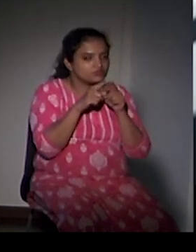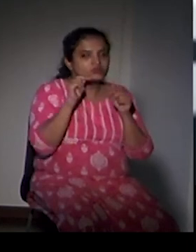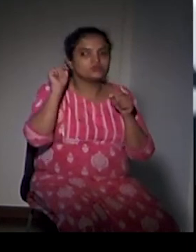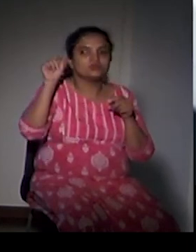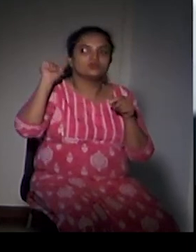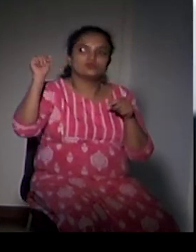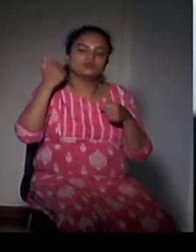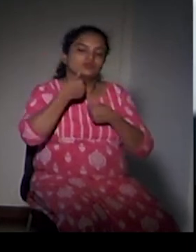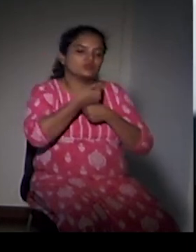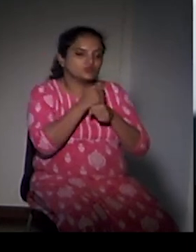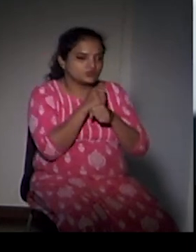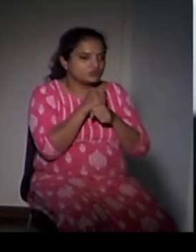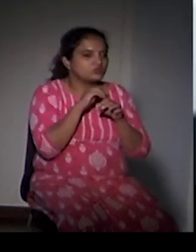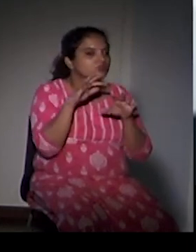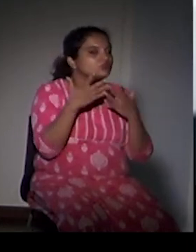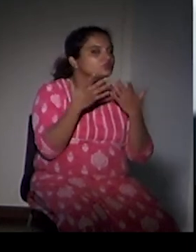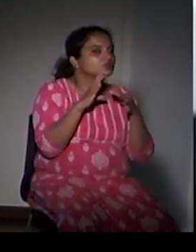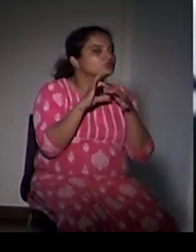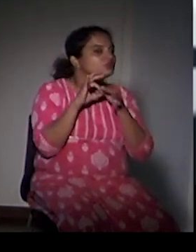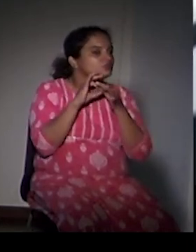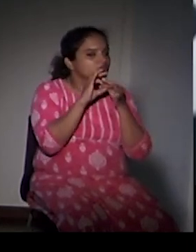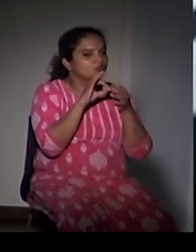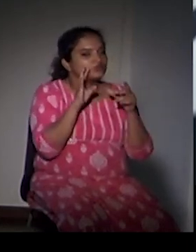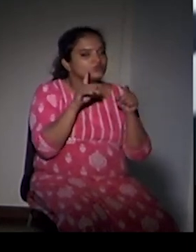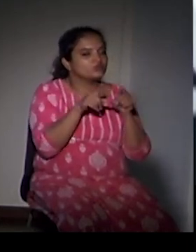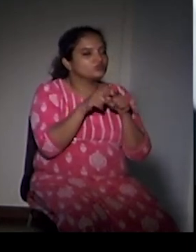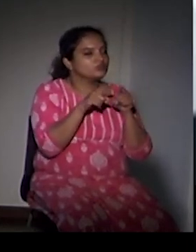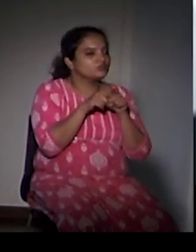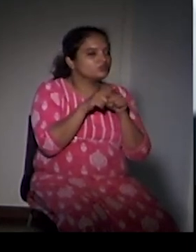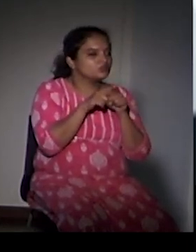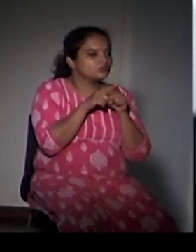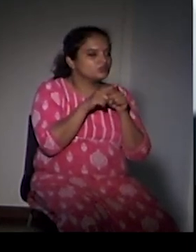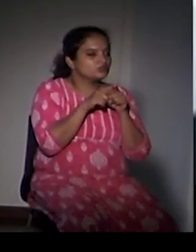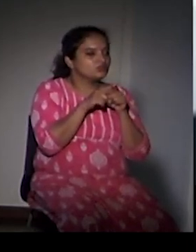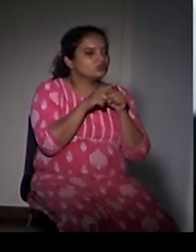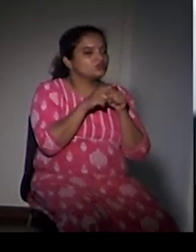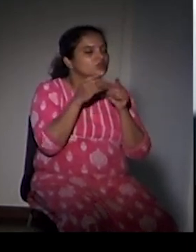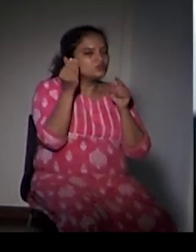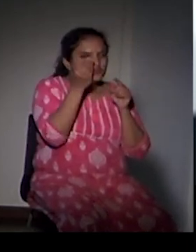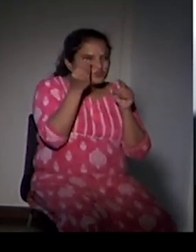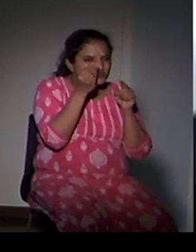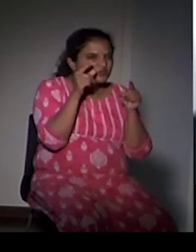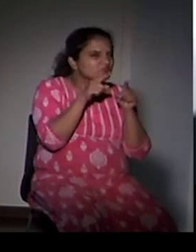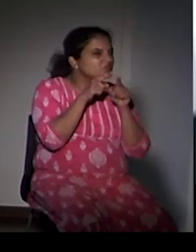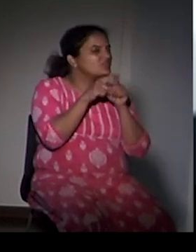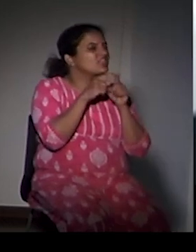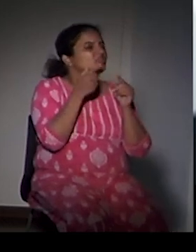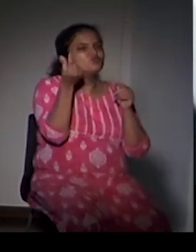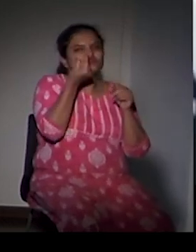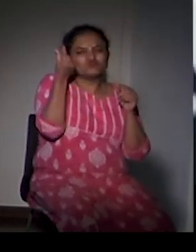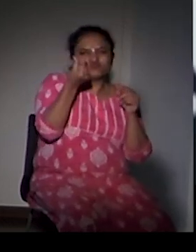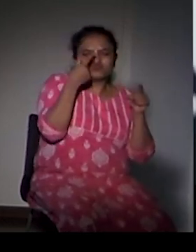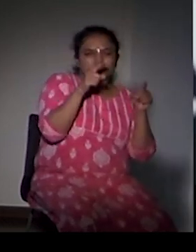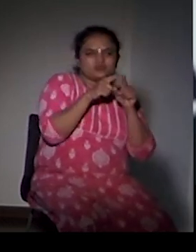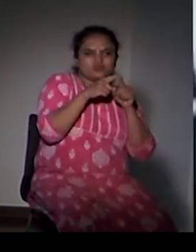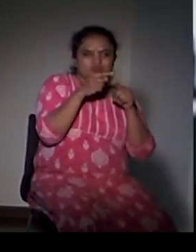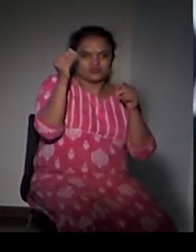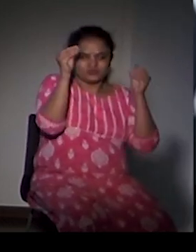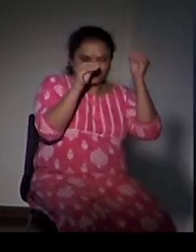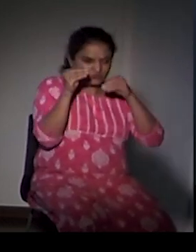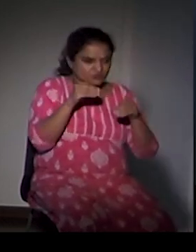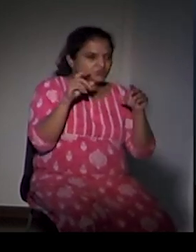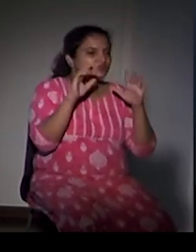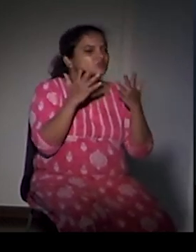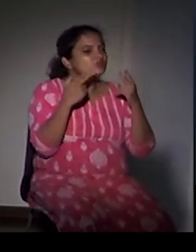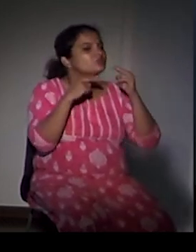bit of outline, and very sort of minimal use of glazing, but just to give the